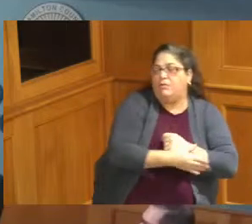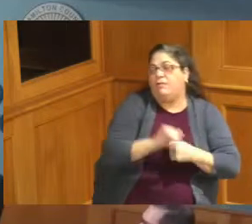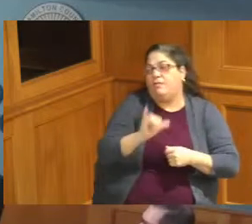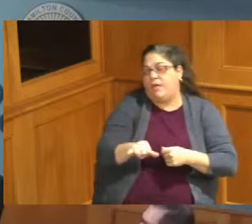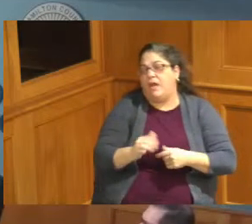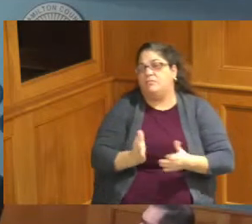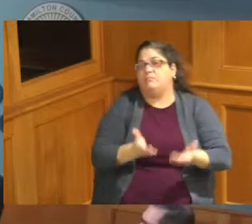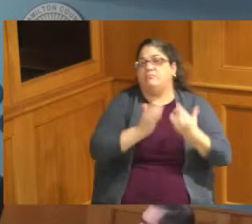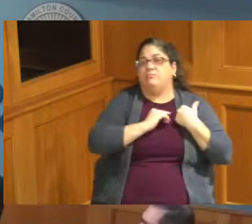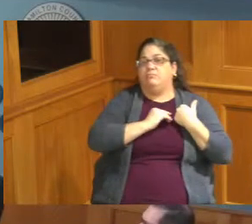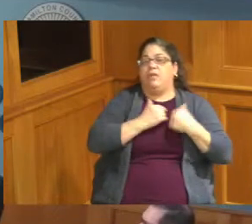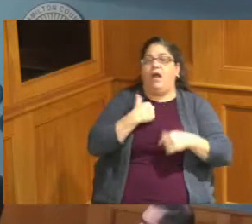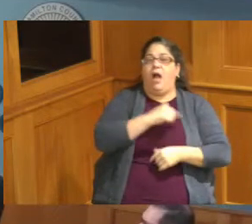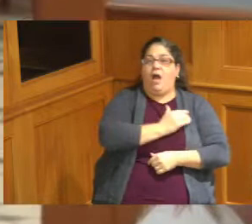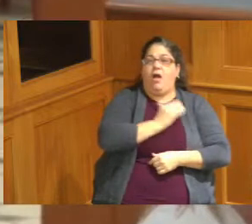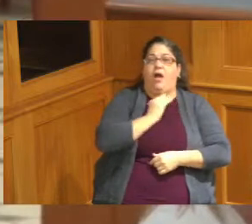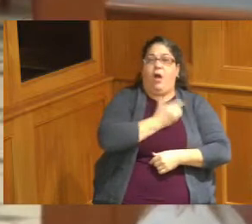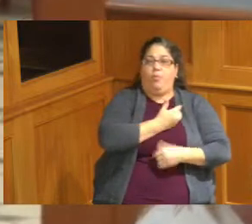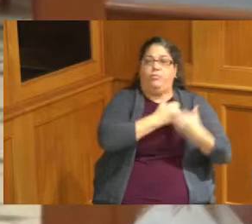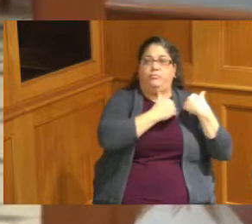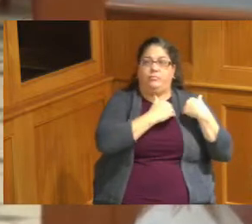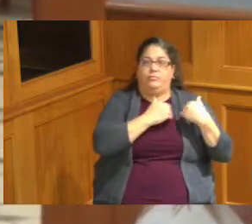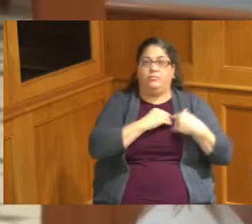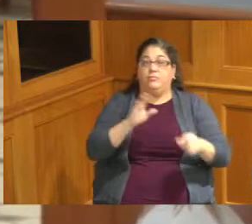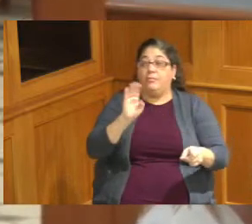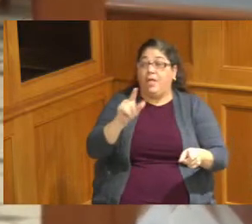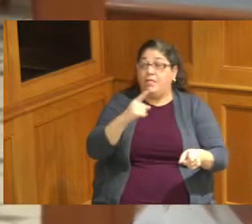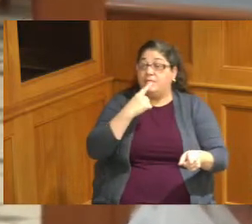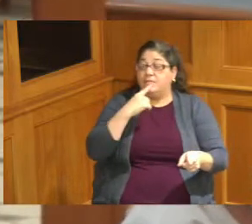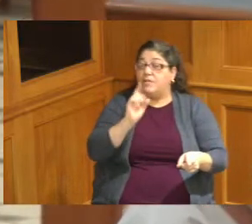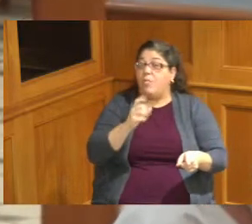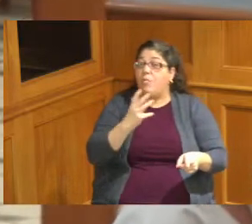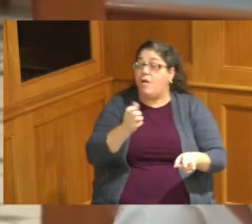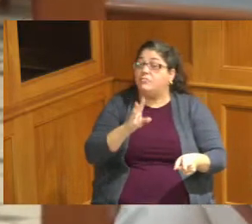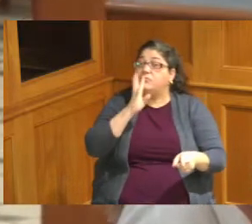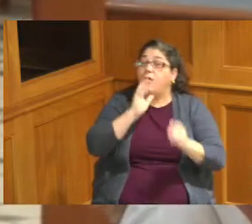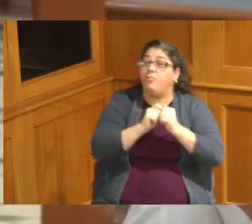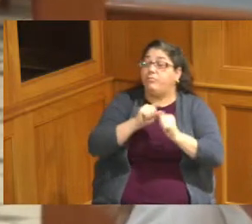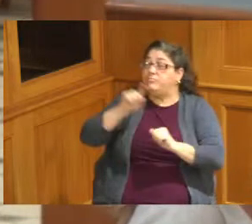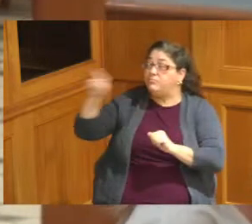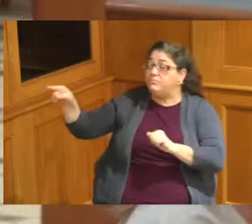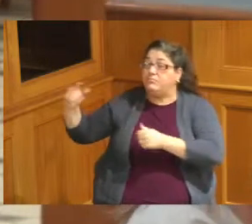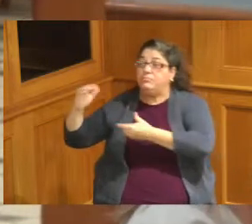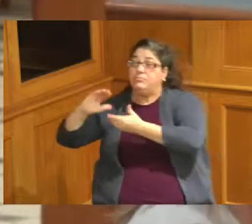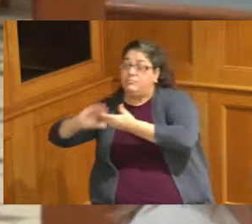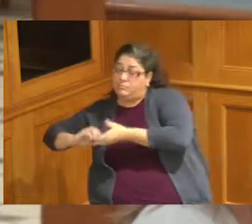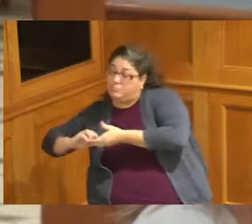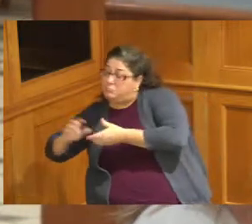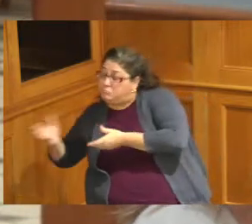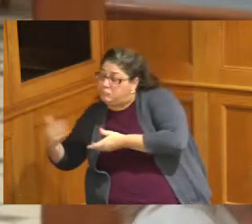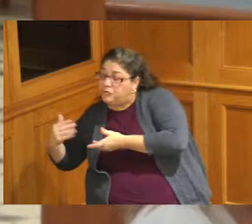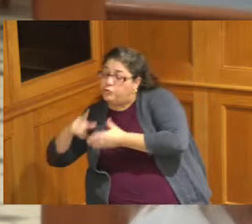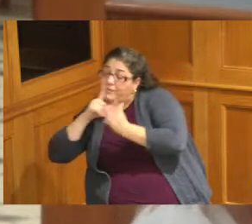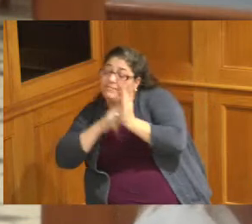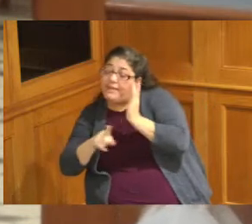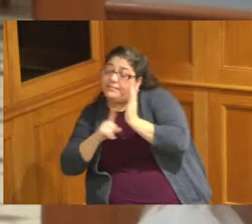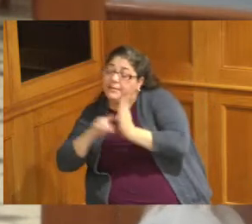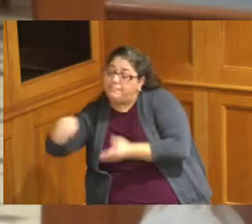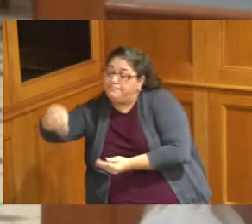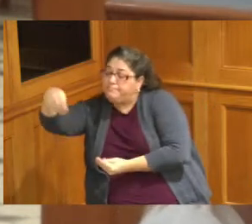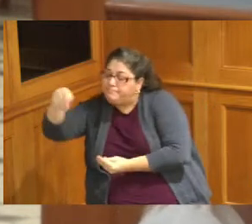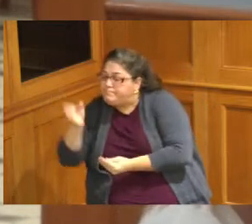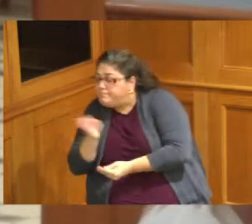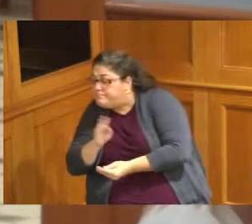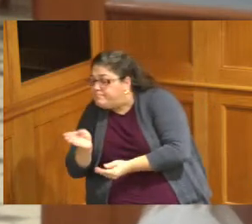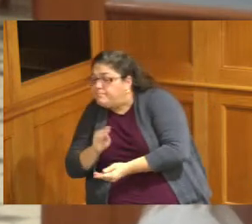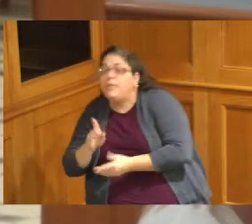Yeah, and so I would really like to see us talk to the city about looking into that, at least to investigate it, because there's still a lot of opportunities there